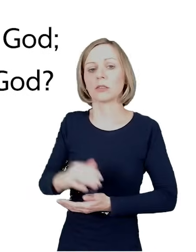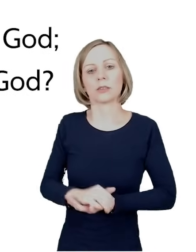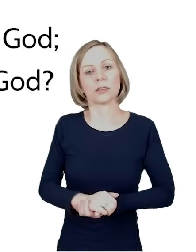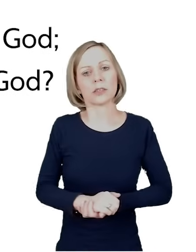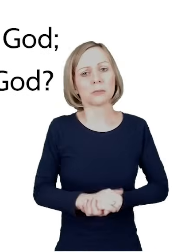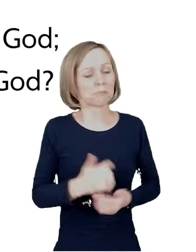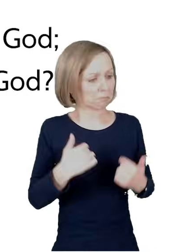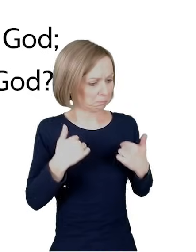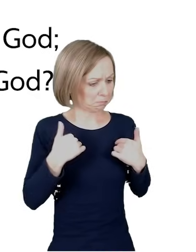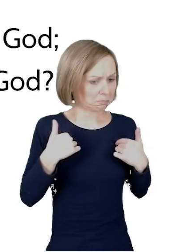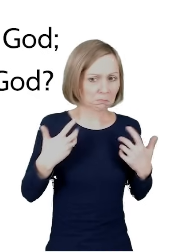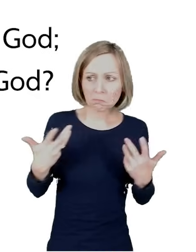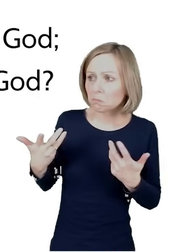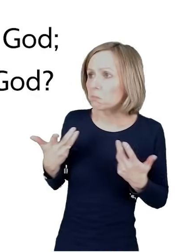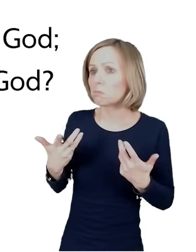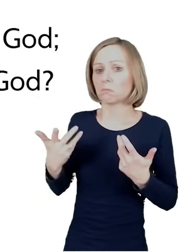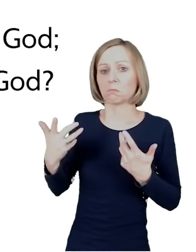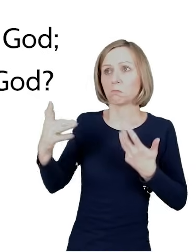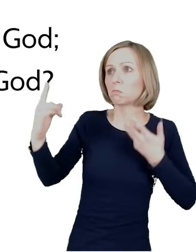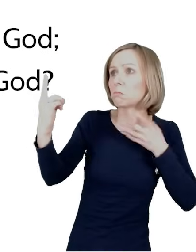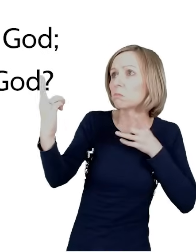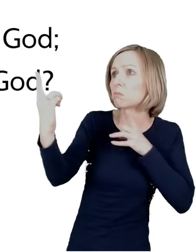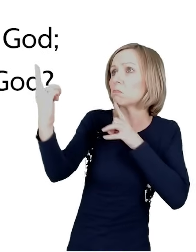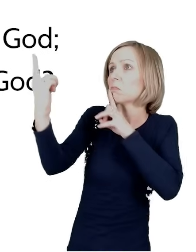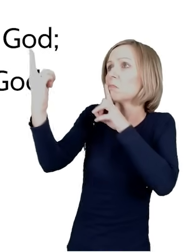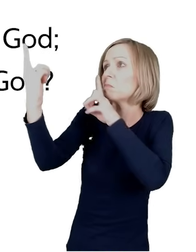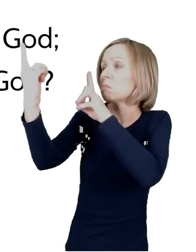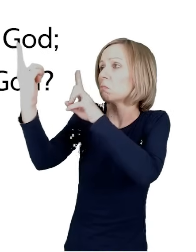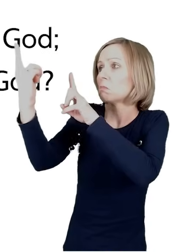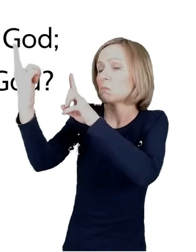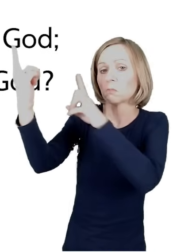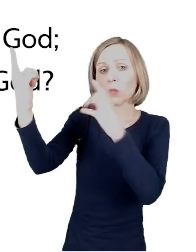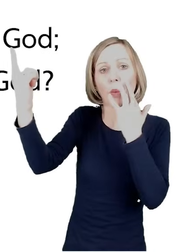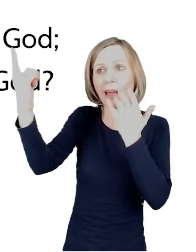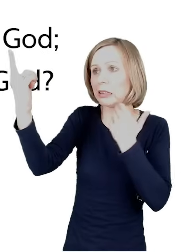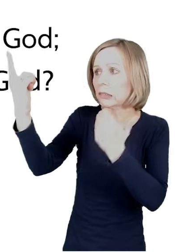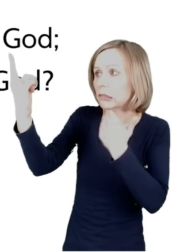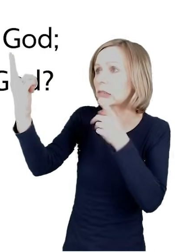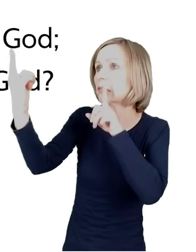Amen.